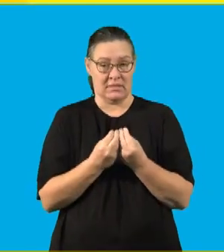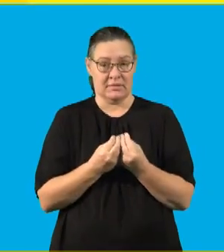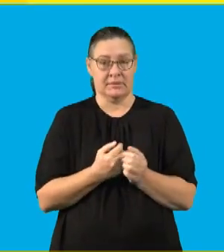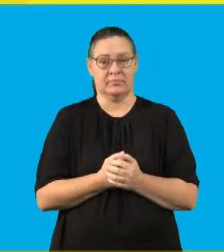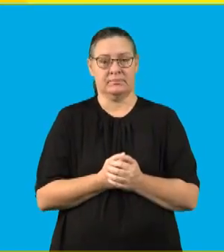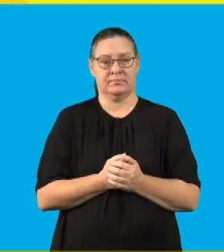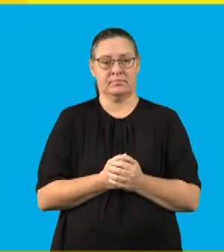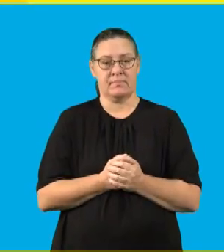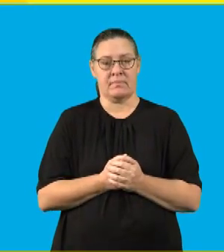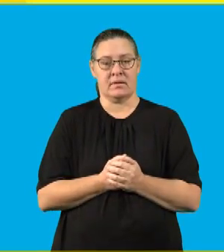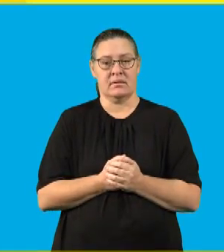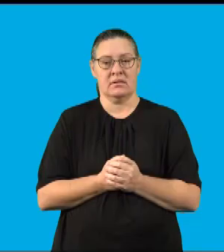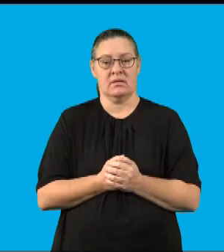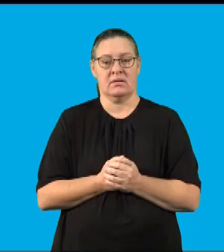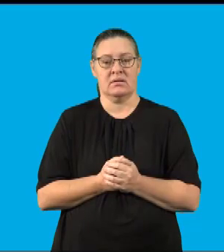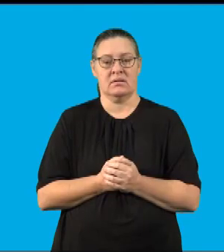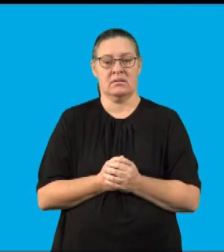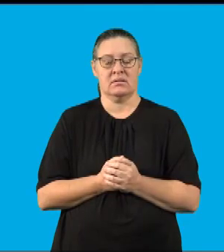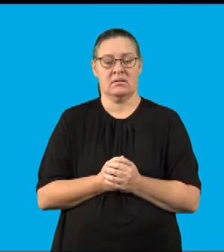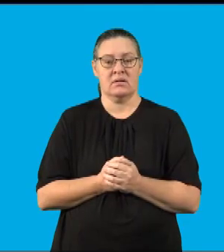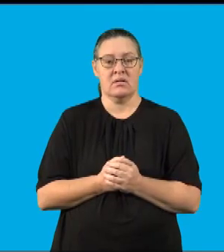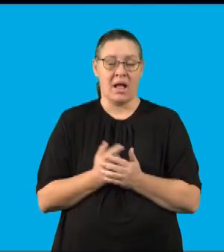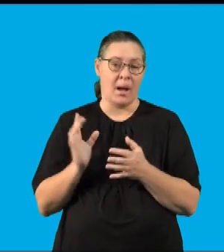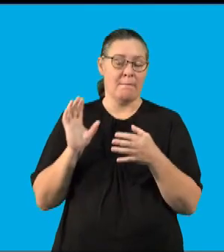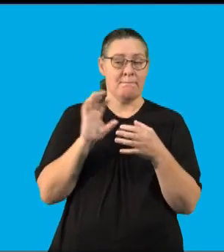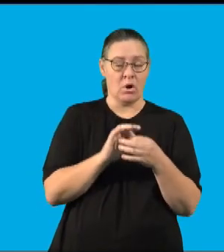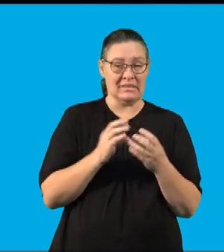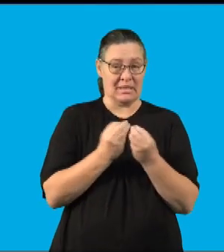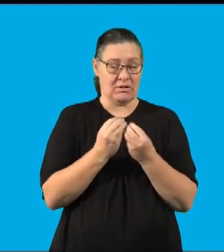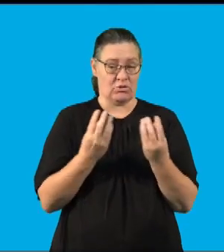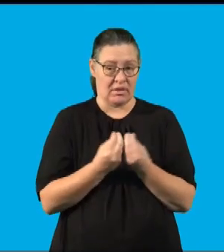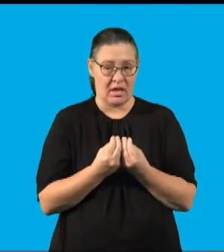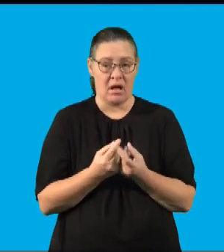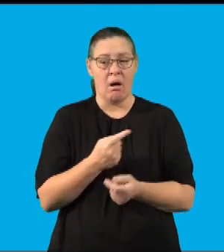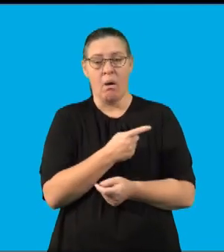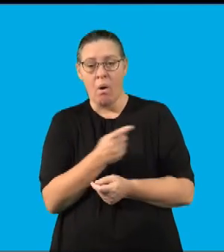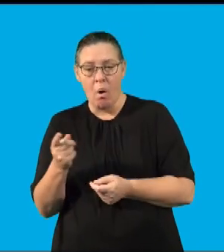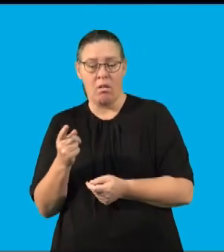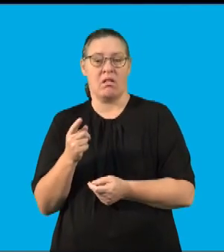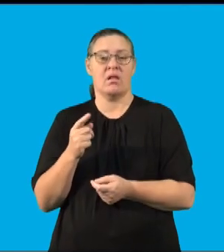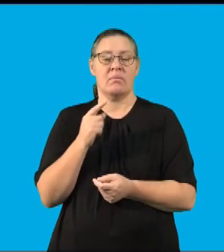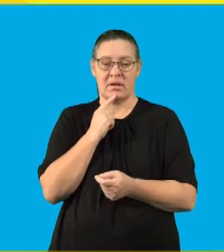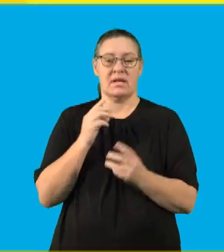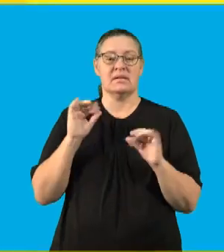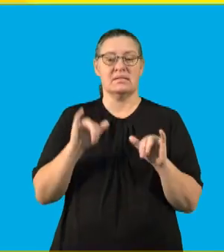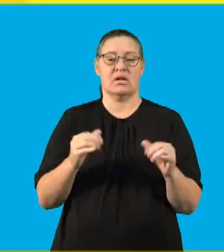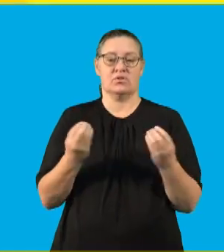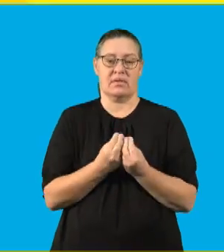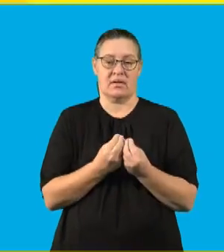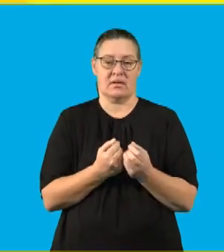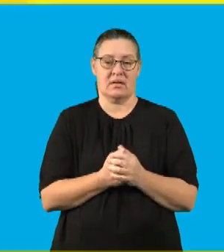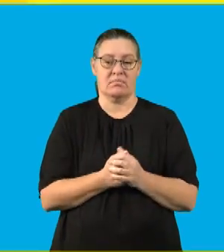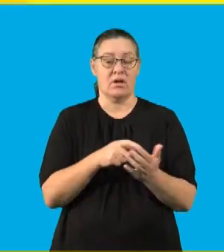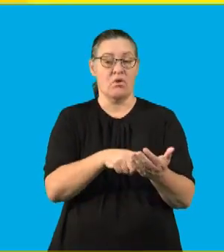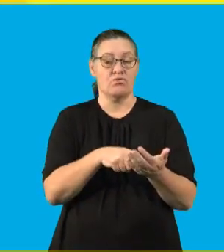or for you to overcome those forces that are bonding the substances together, or the molecules in this case as they stay together,